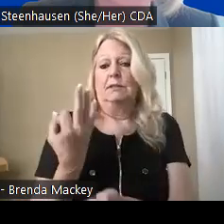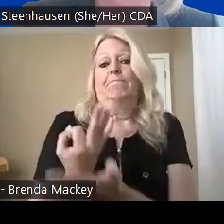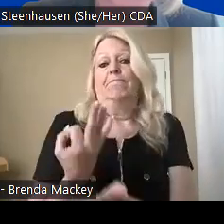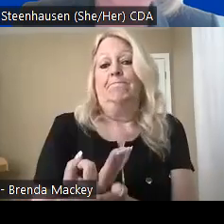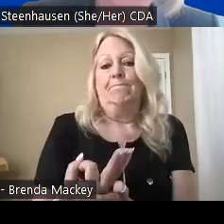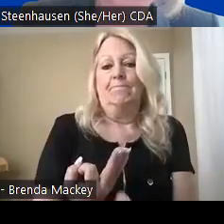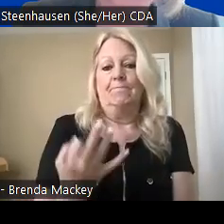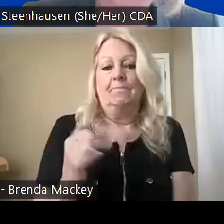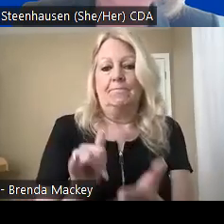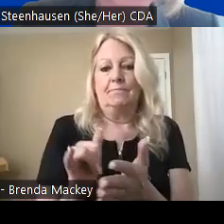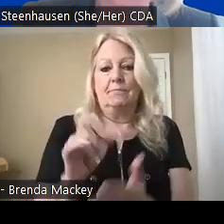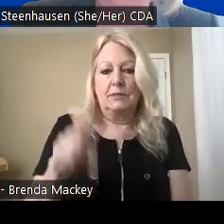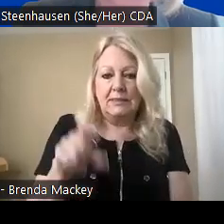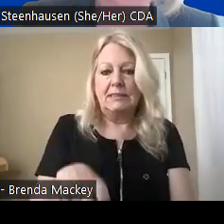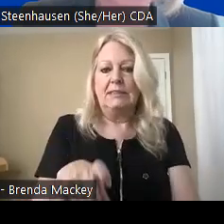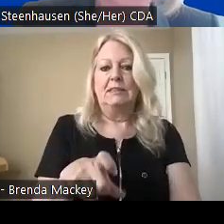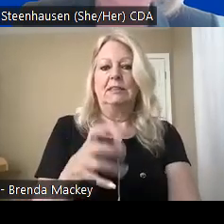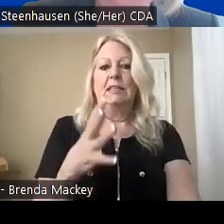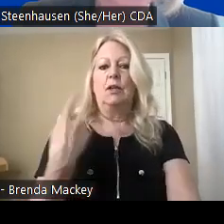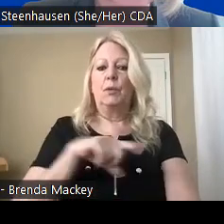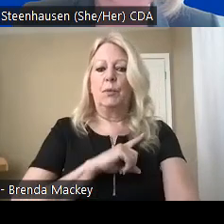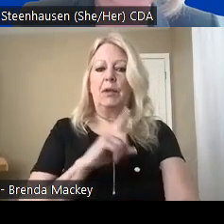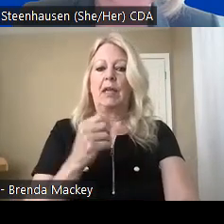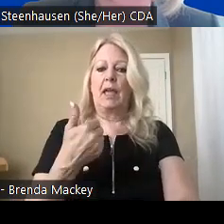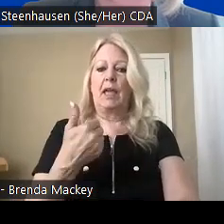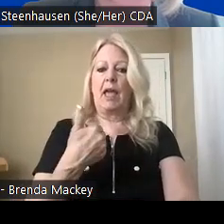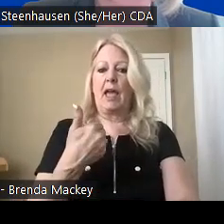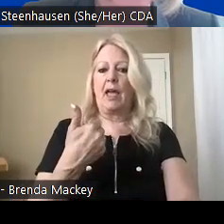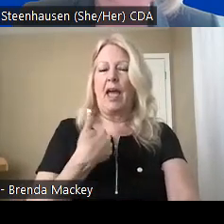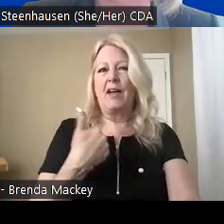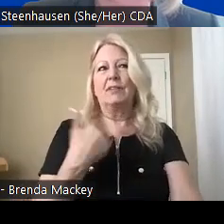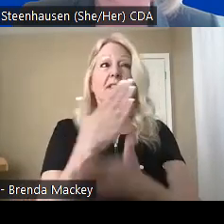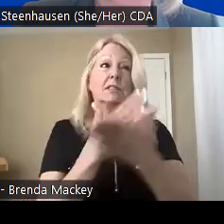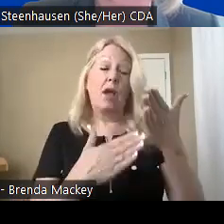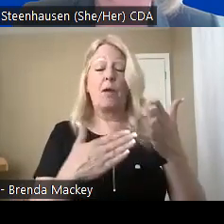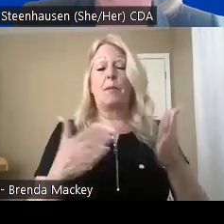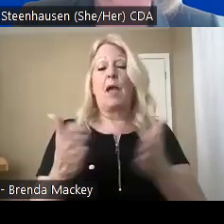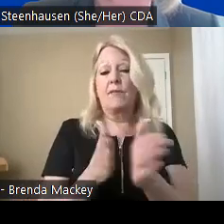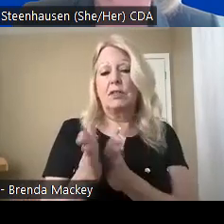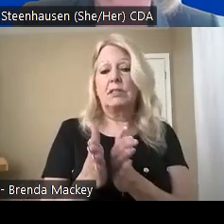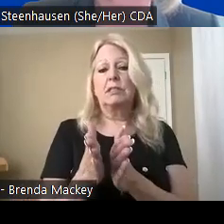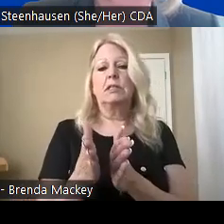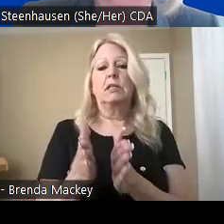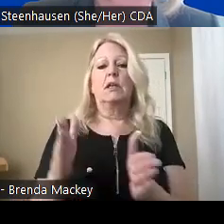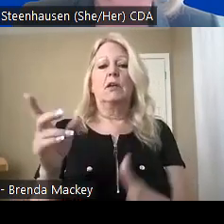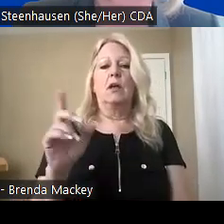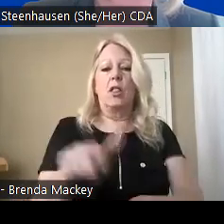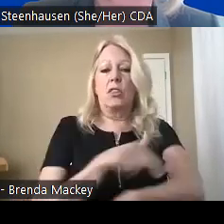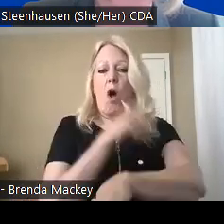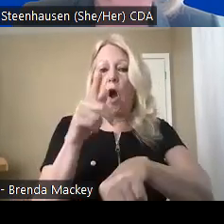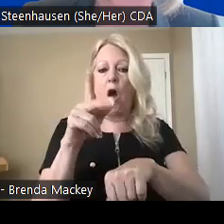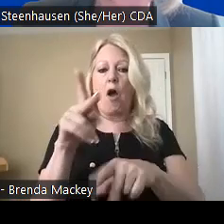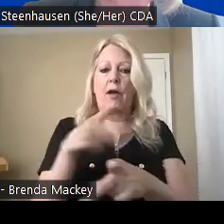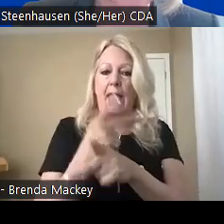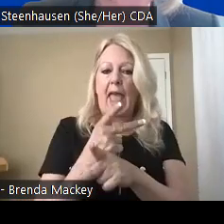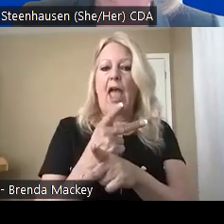supports needs. So there has been a couple of different efforts underway. There was a long-term care insurance task force that looked